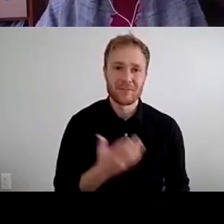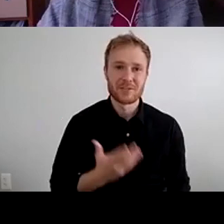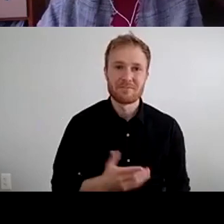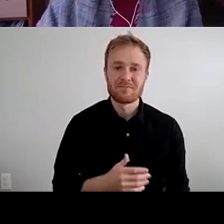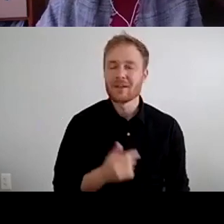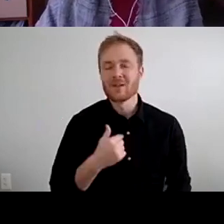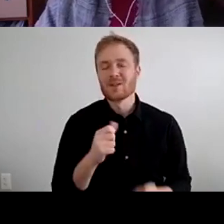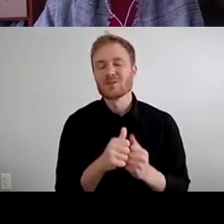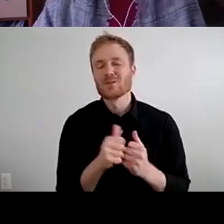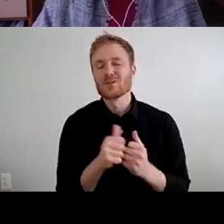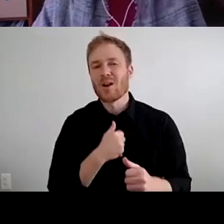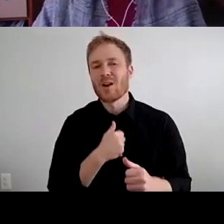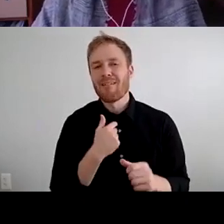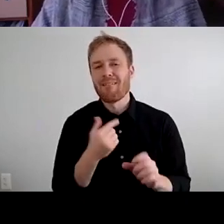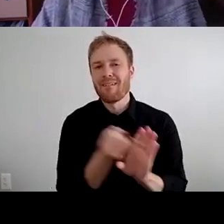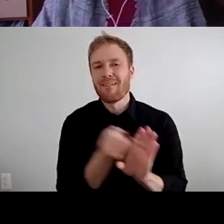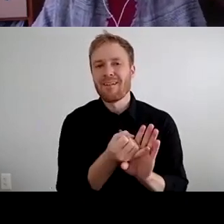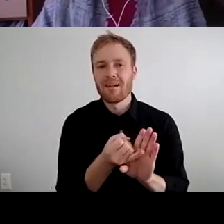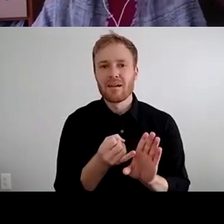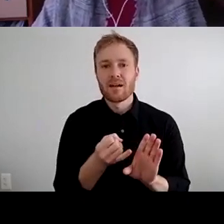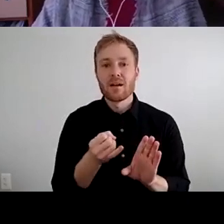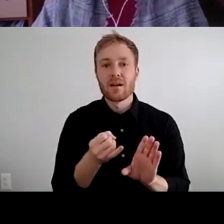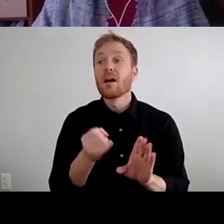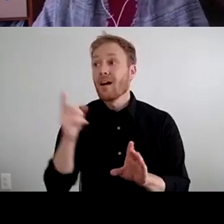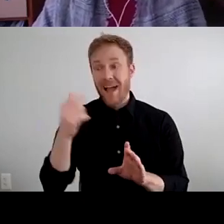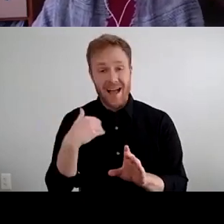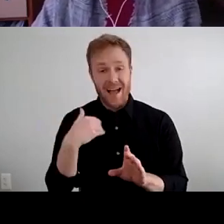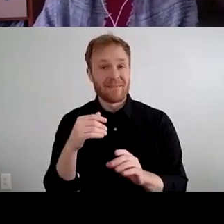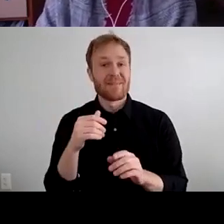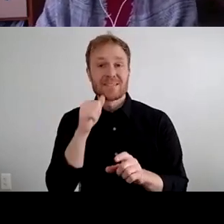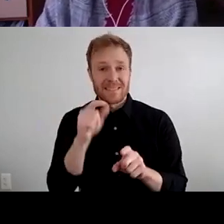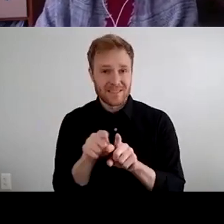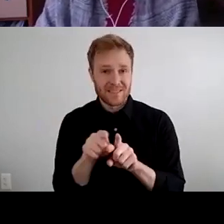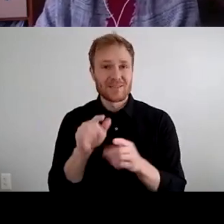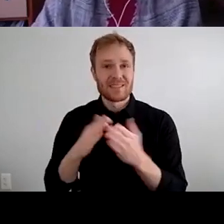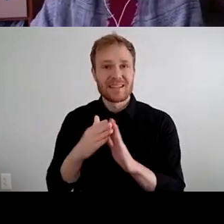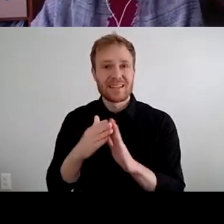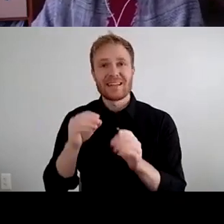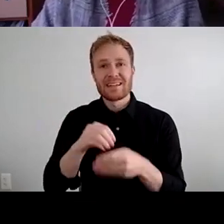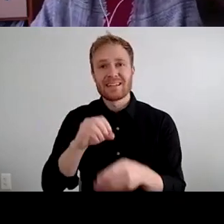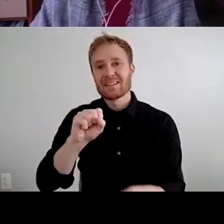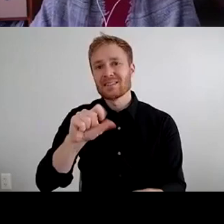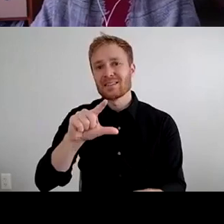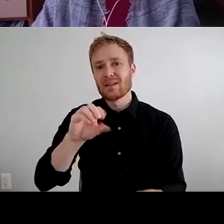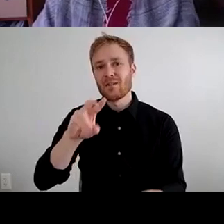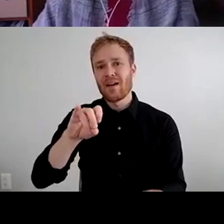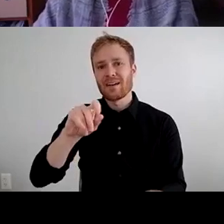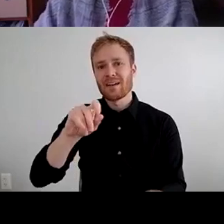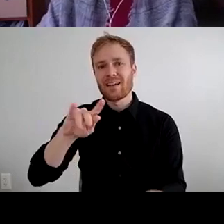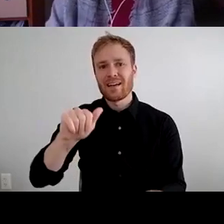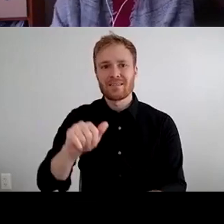have a Slovakian sister city, Prešov. We'll send them pickles, whatever. We'll make something.